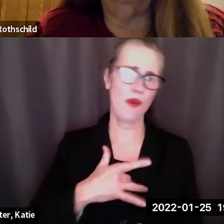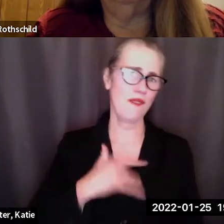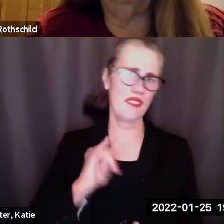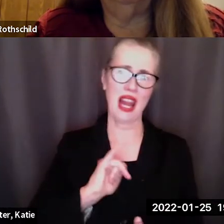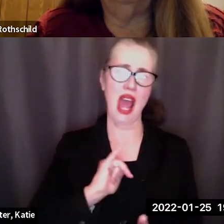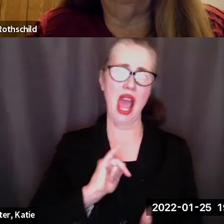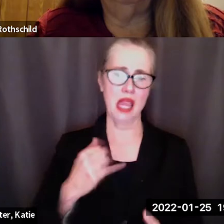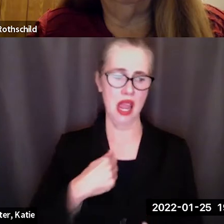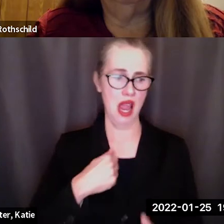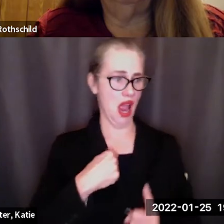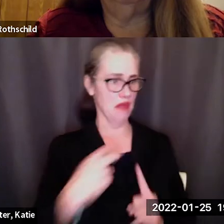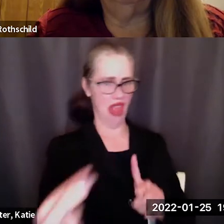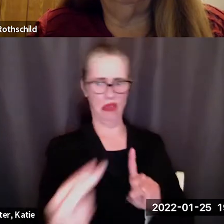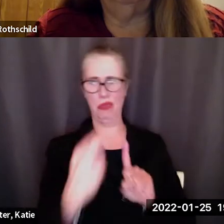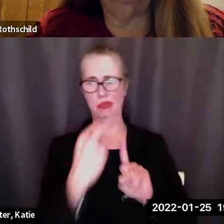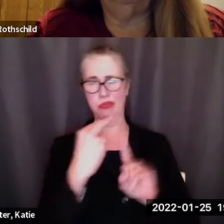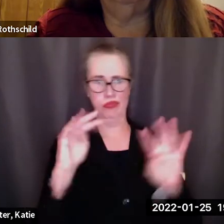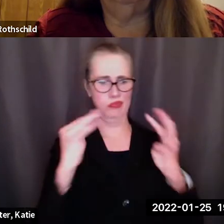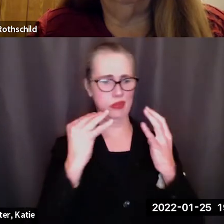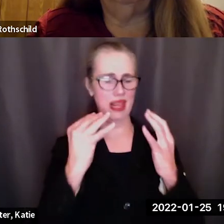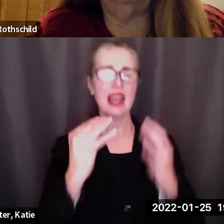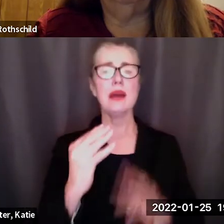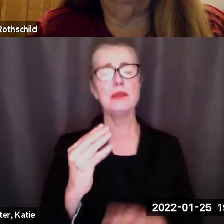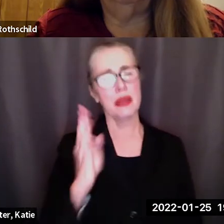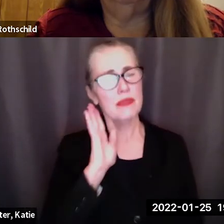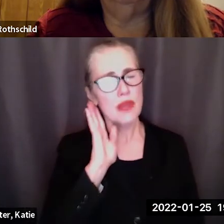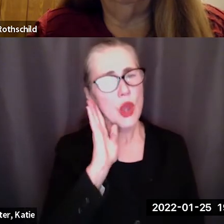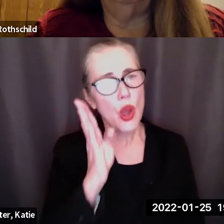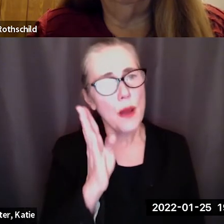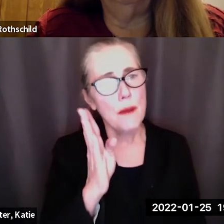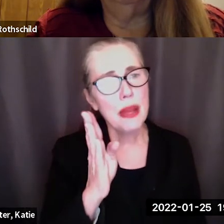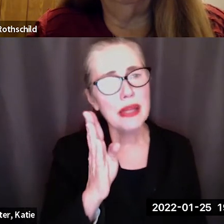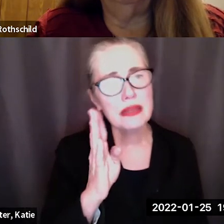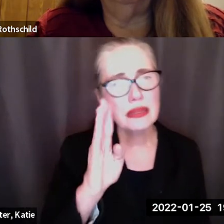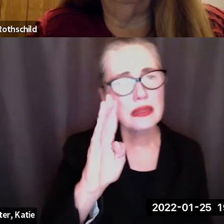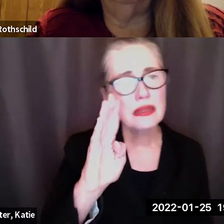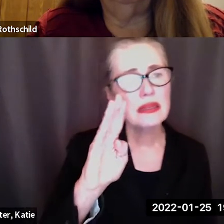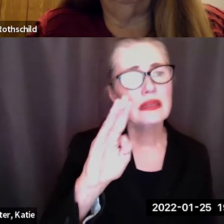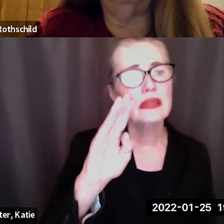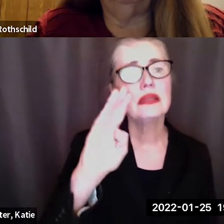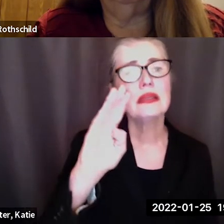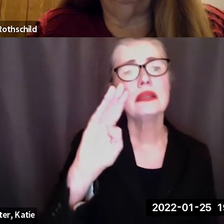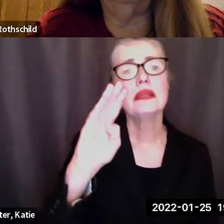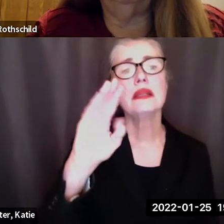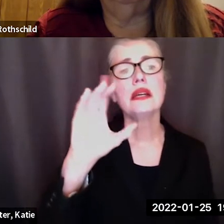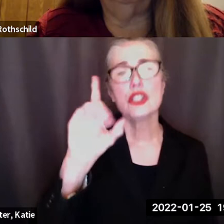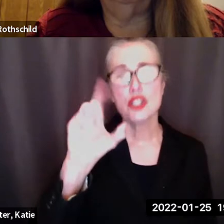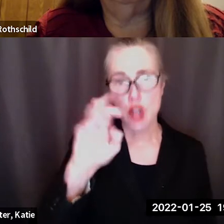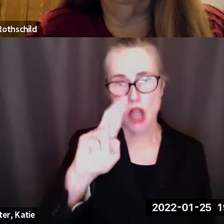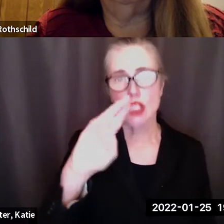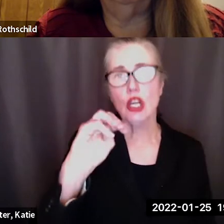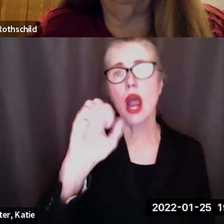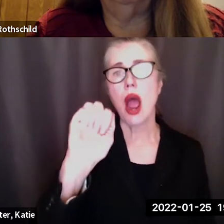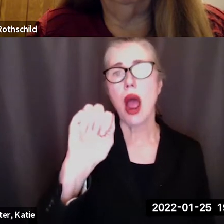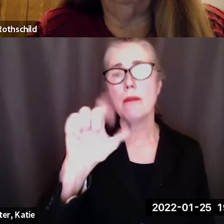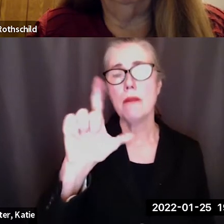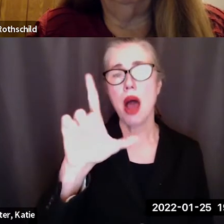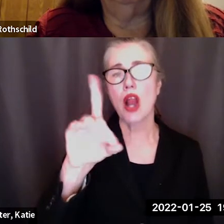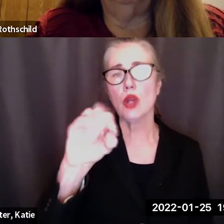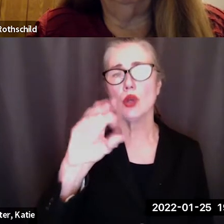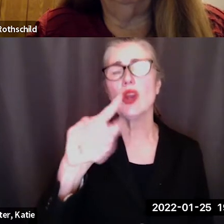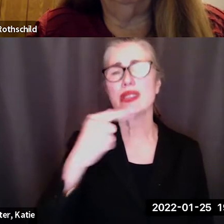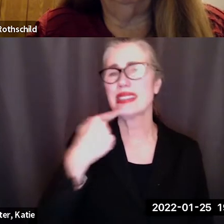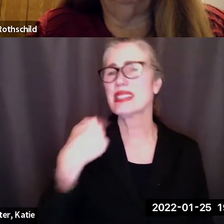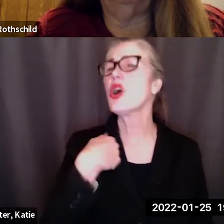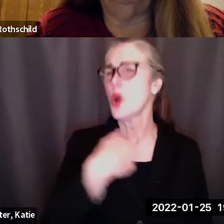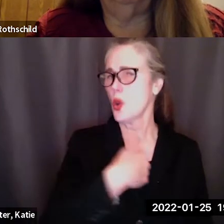we we will look into it and talk to our principals about it because if that is the case we want to make sure that we do it in a more tactful way so we'll also in